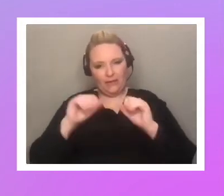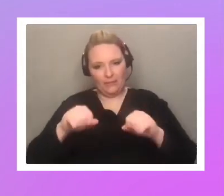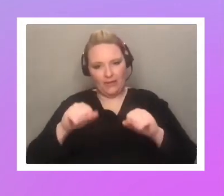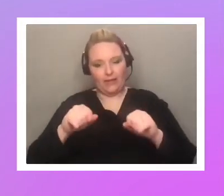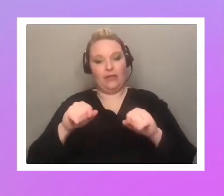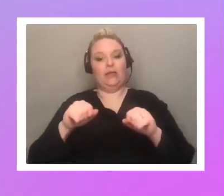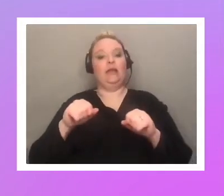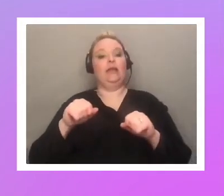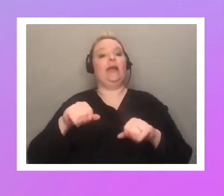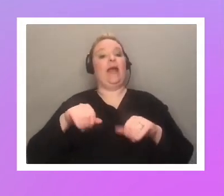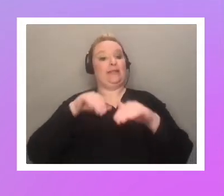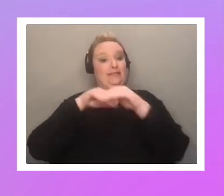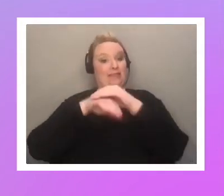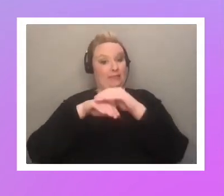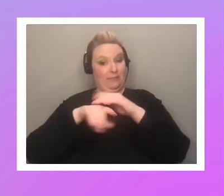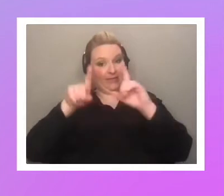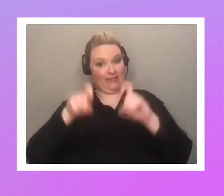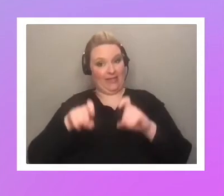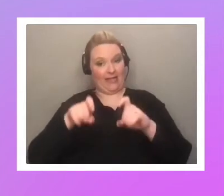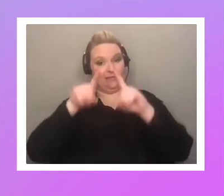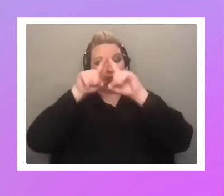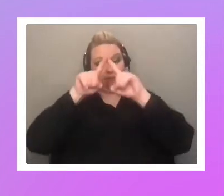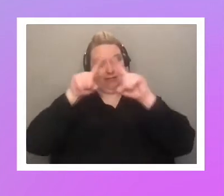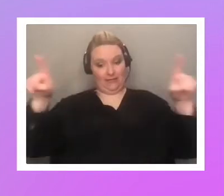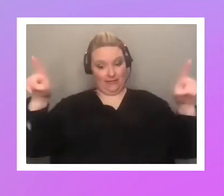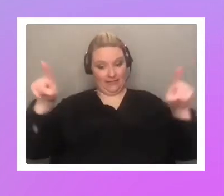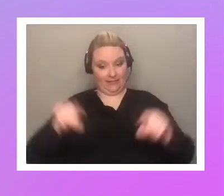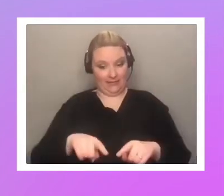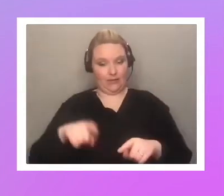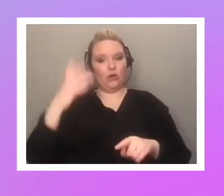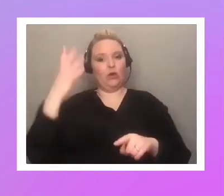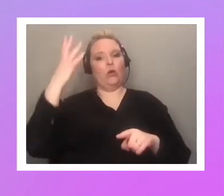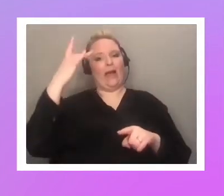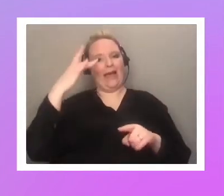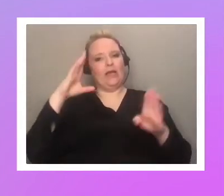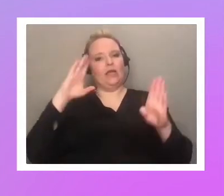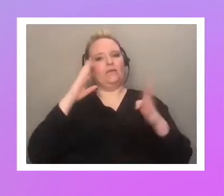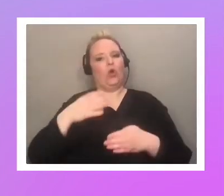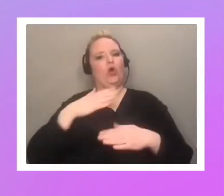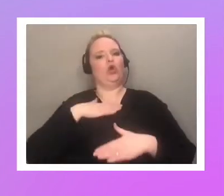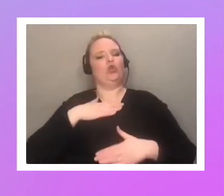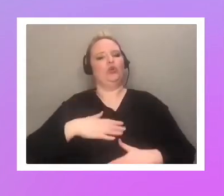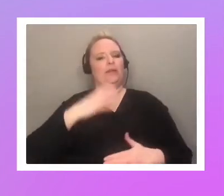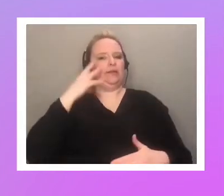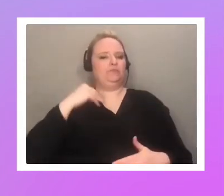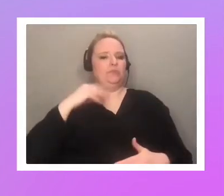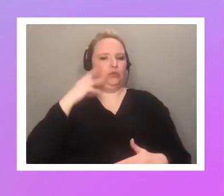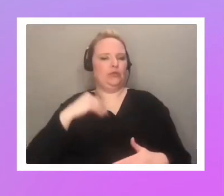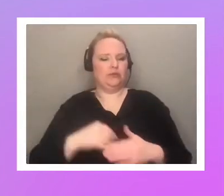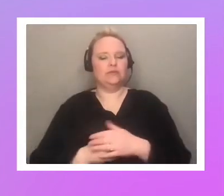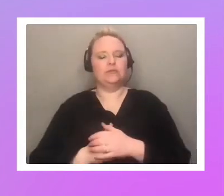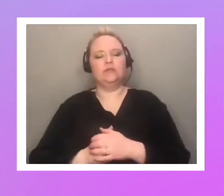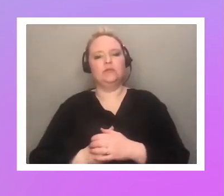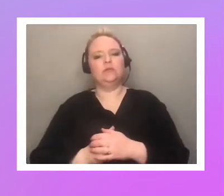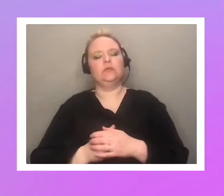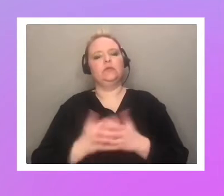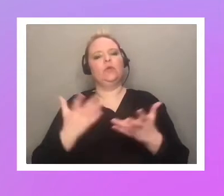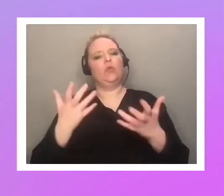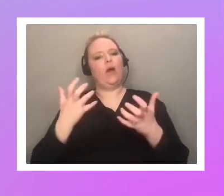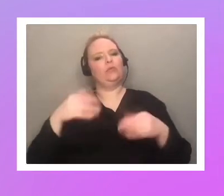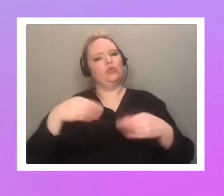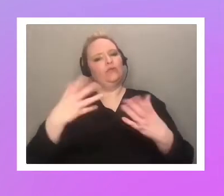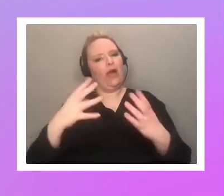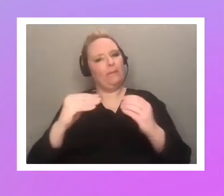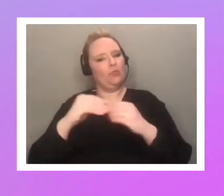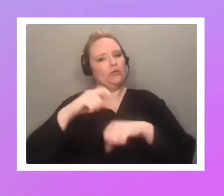accessibility test automation pyramid is inverted because it focuses on human experiences. One, to give testers more time to